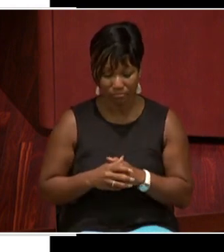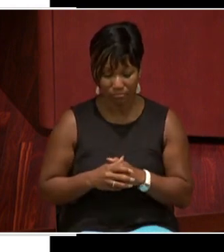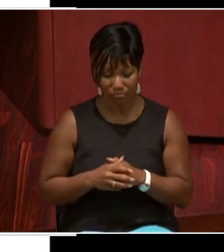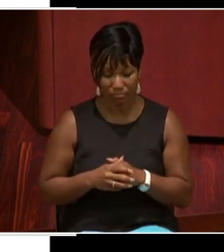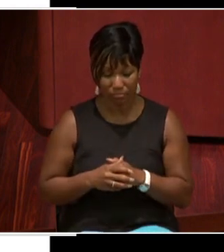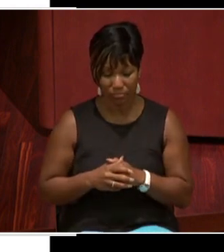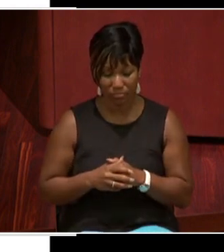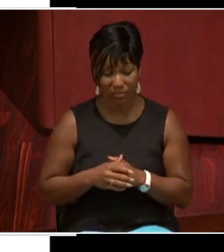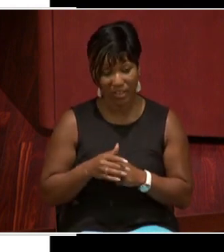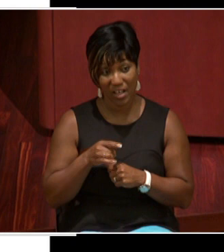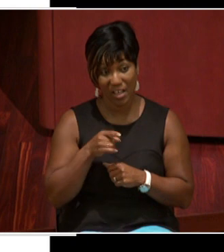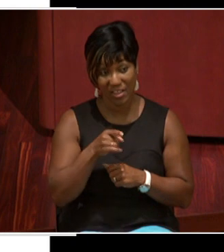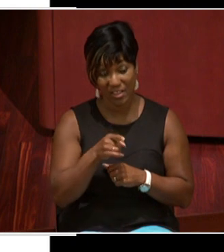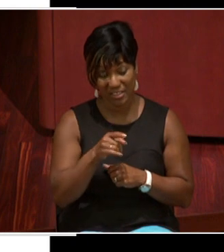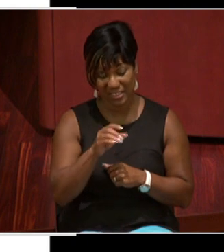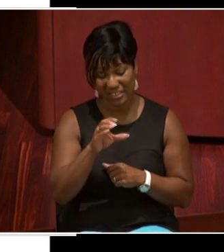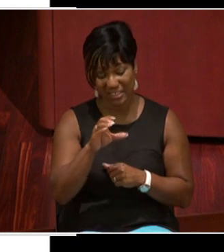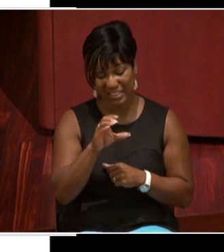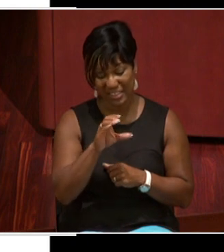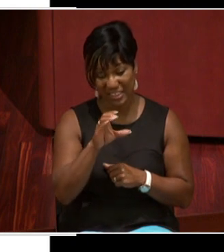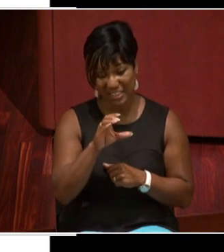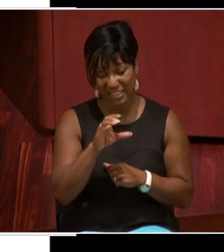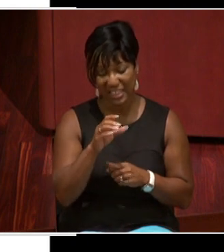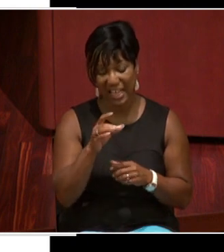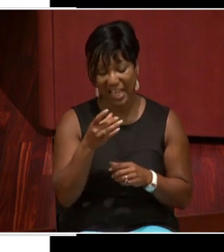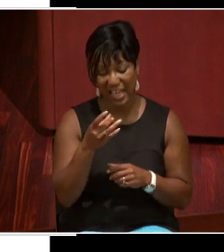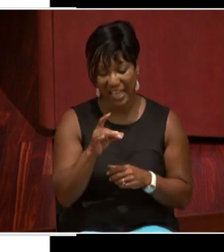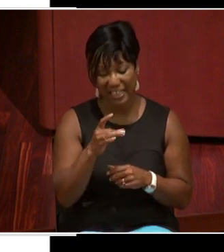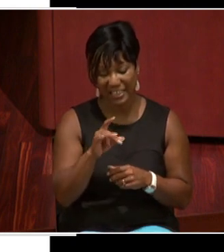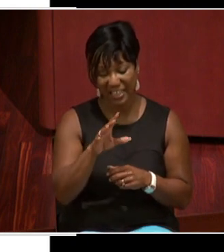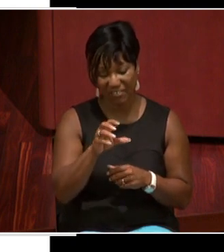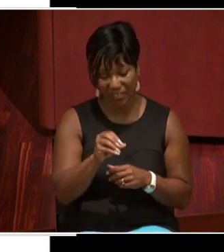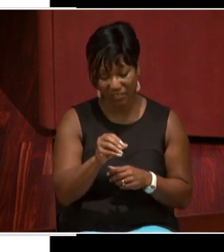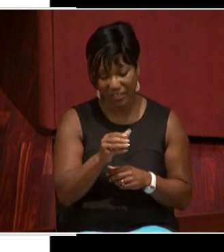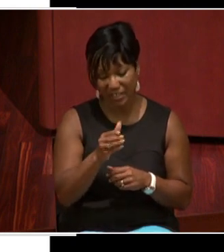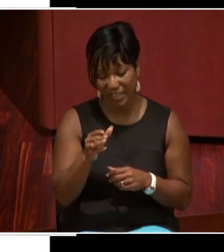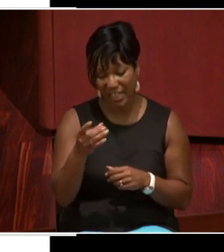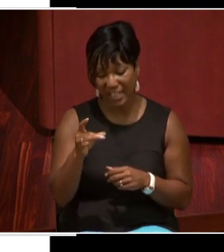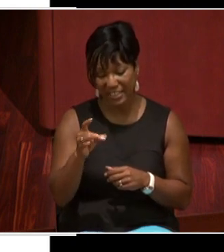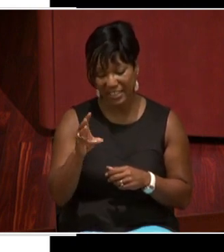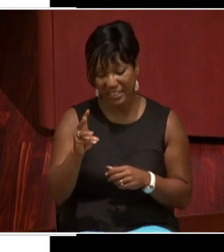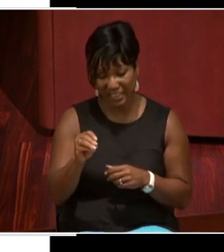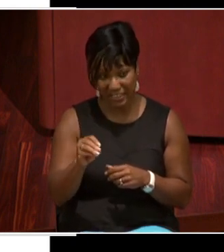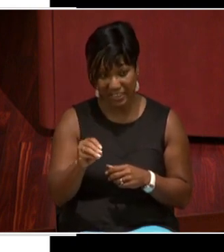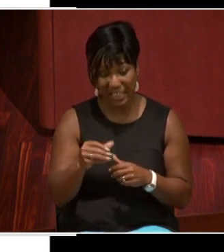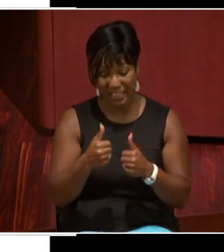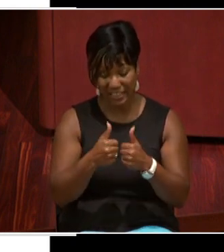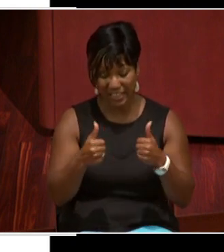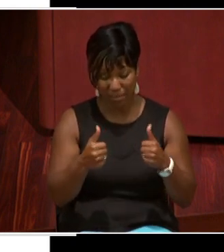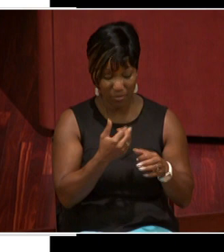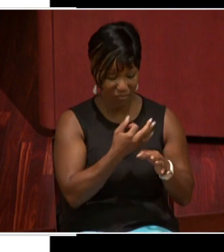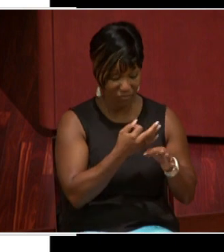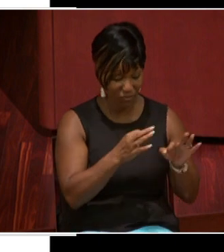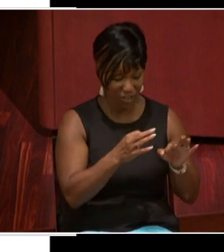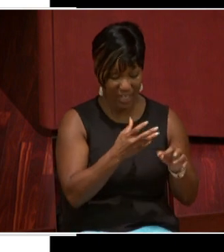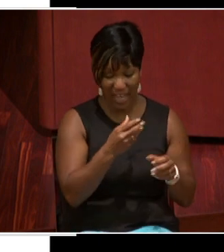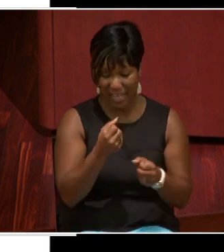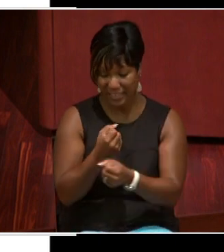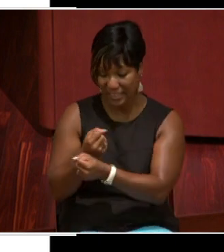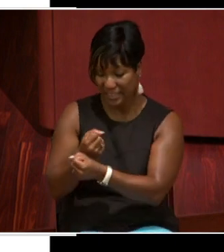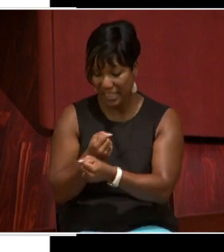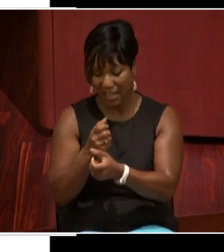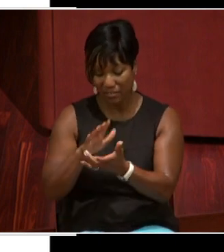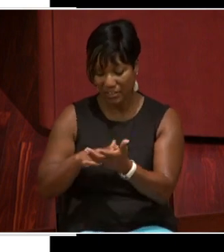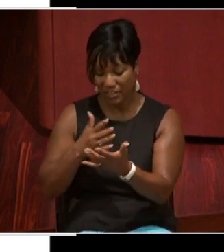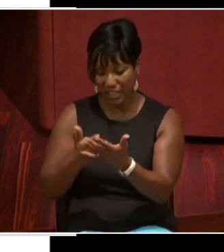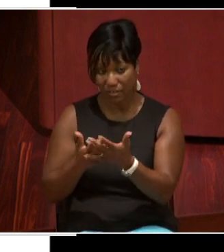This is also the census in 1850 and 1860 where we have separate free and slave schedules. And I have examples of both to show